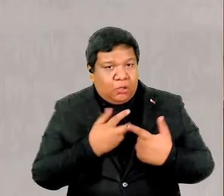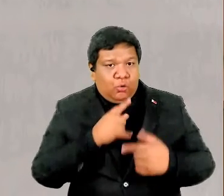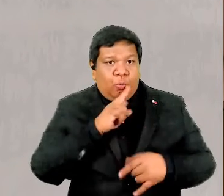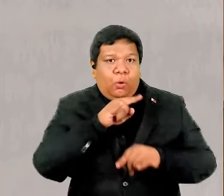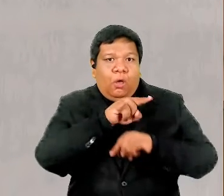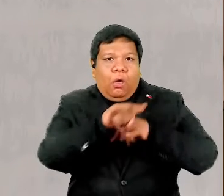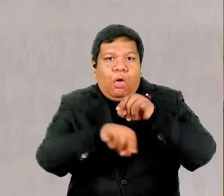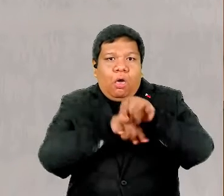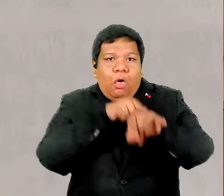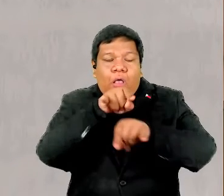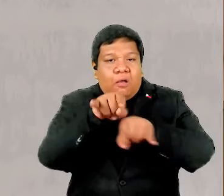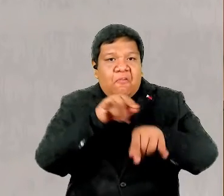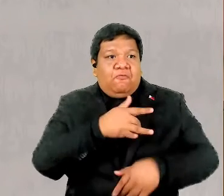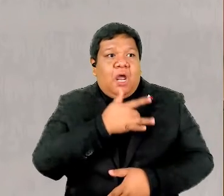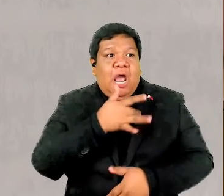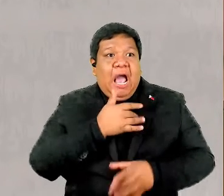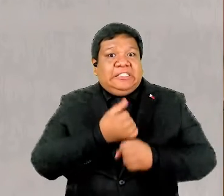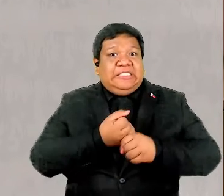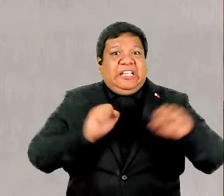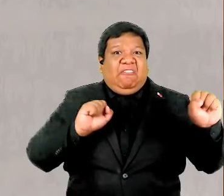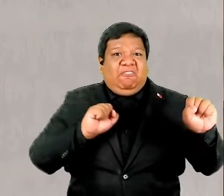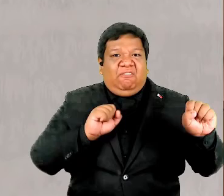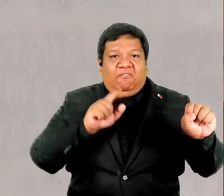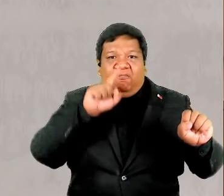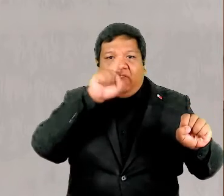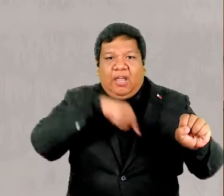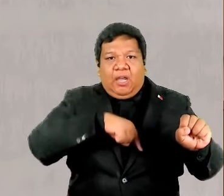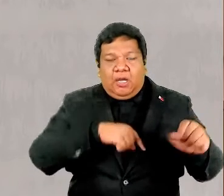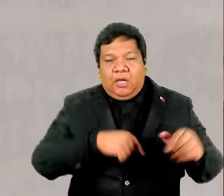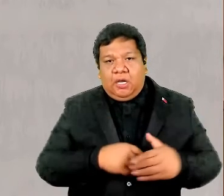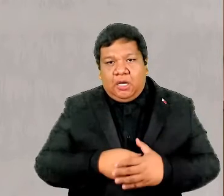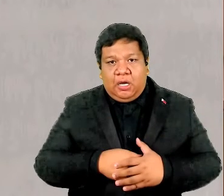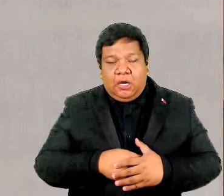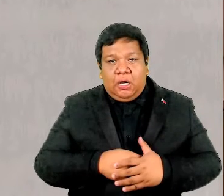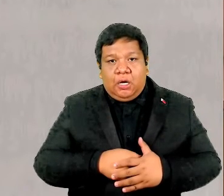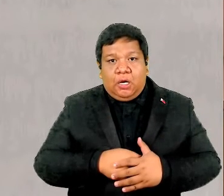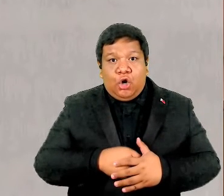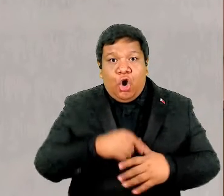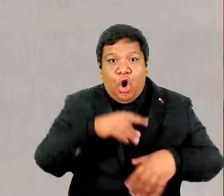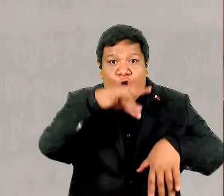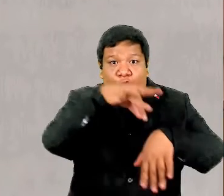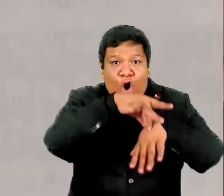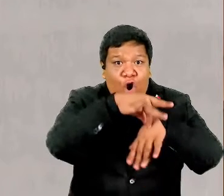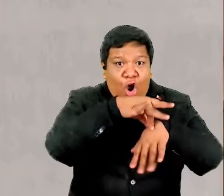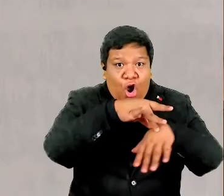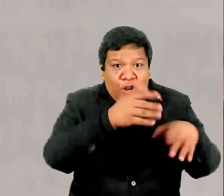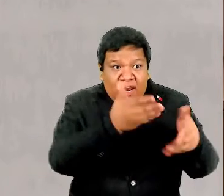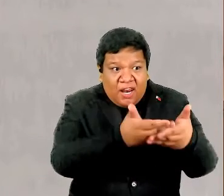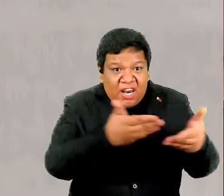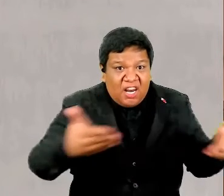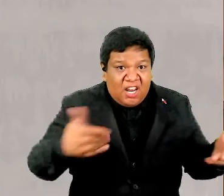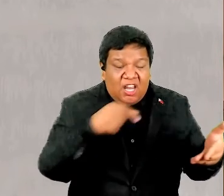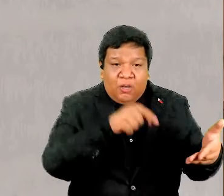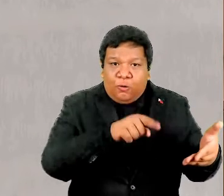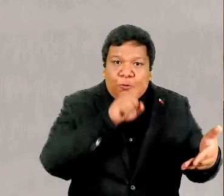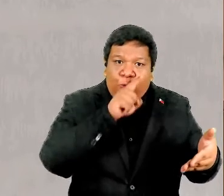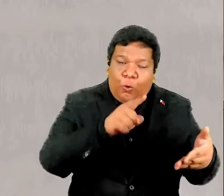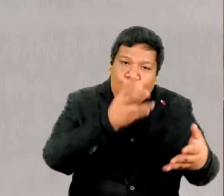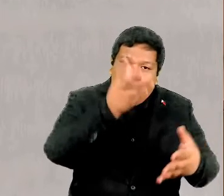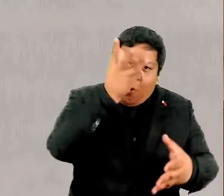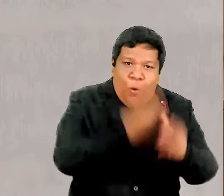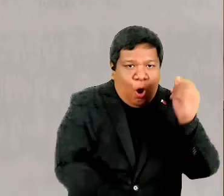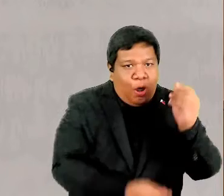person a false sense of security. The earthly treasures are fleeting and they are not meant to really